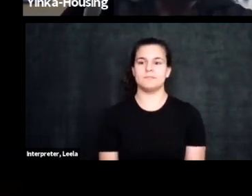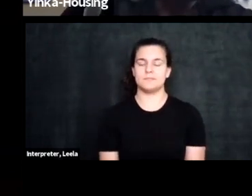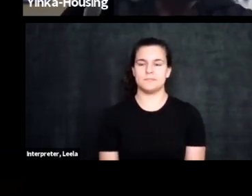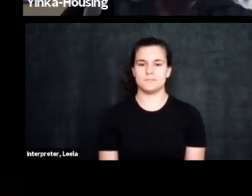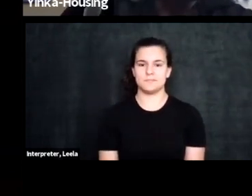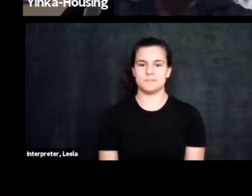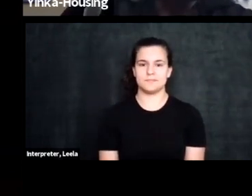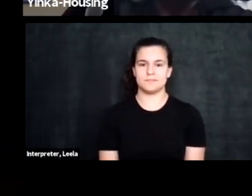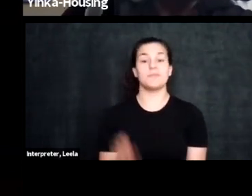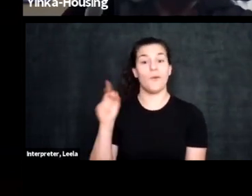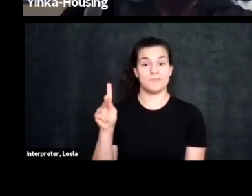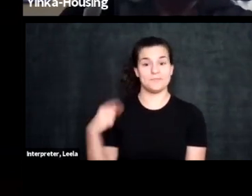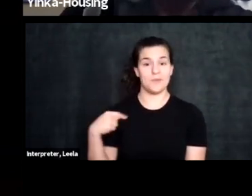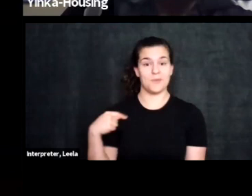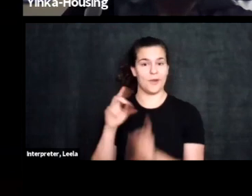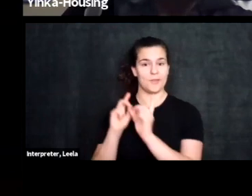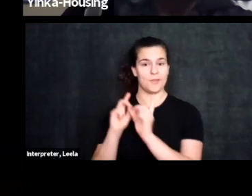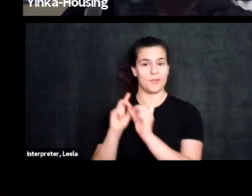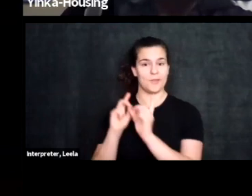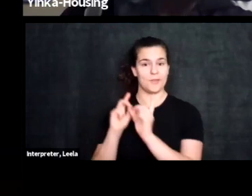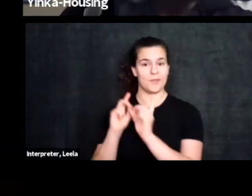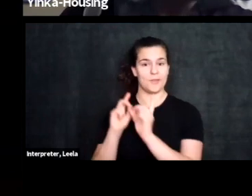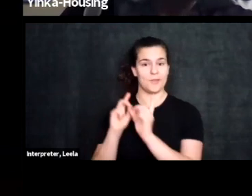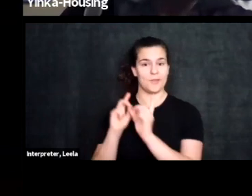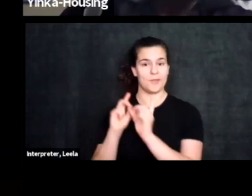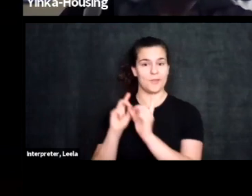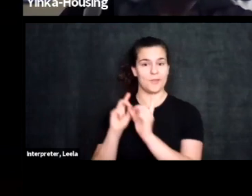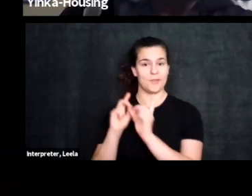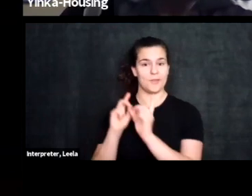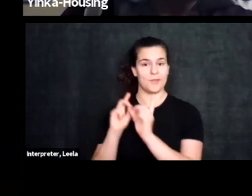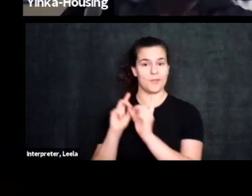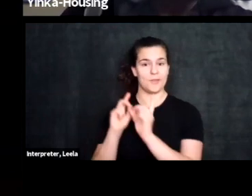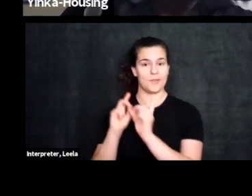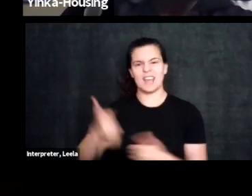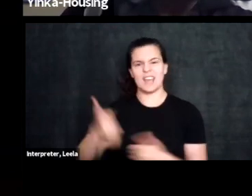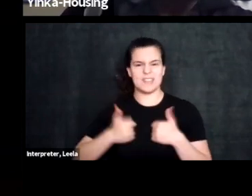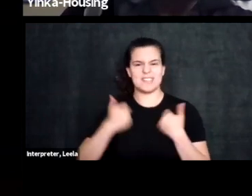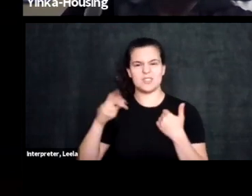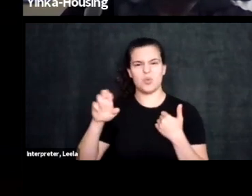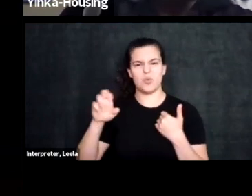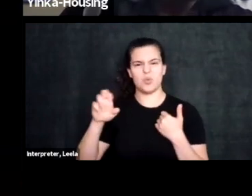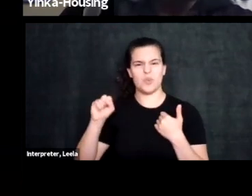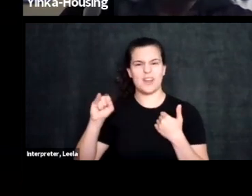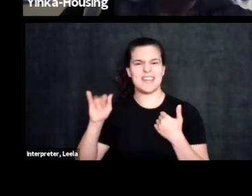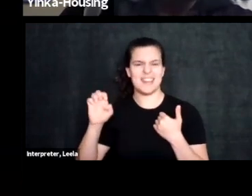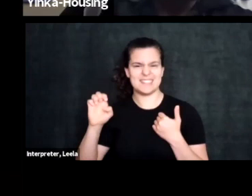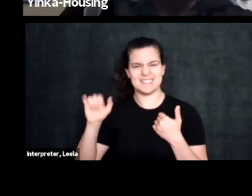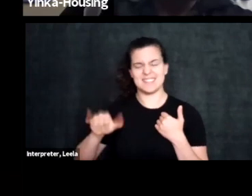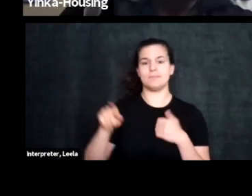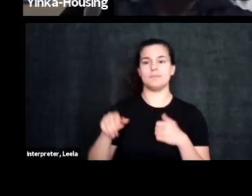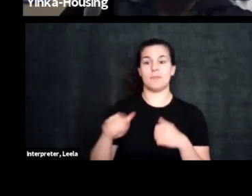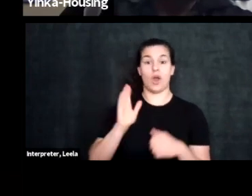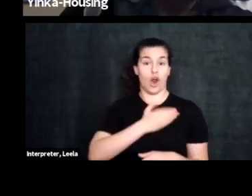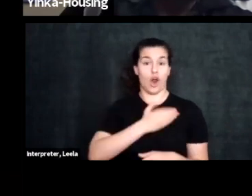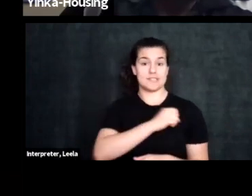All right, so we are the Department of Housing and Residence Life. This is a picture of all of our staff. So each building